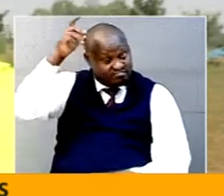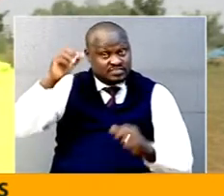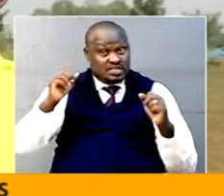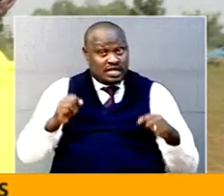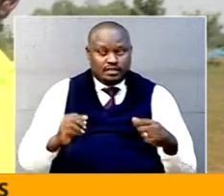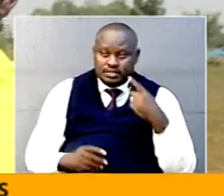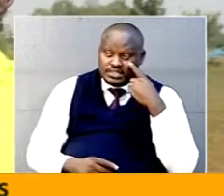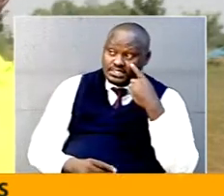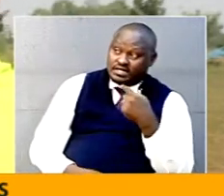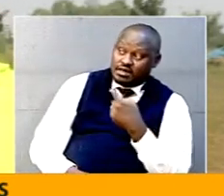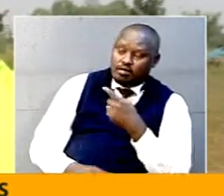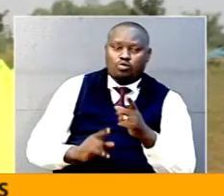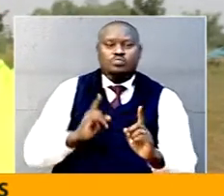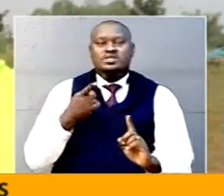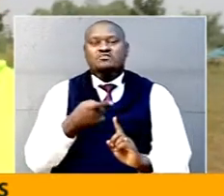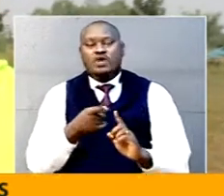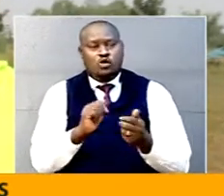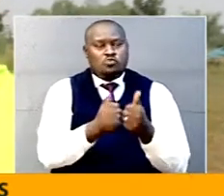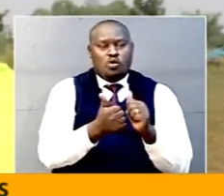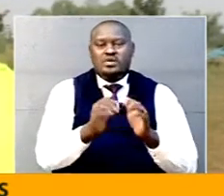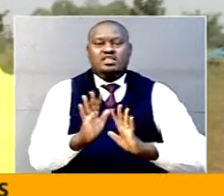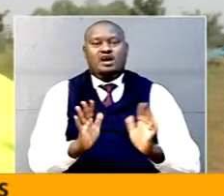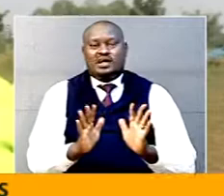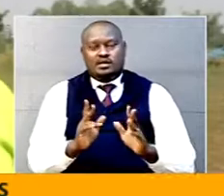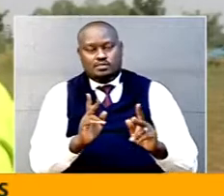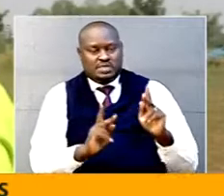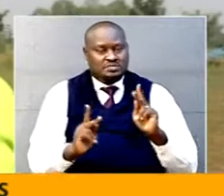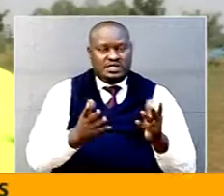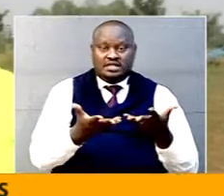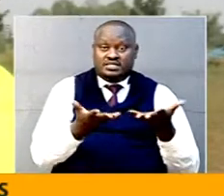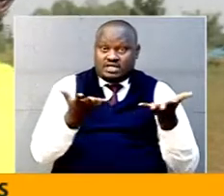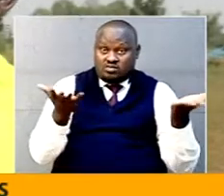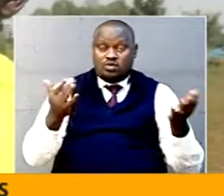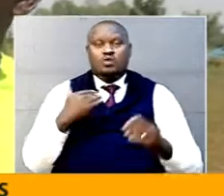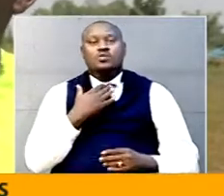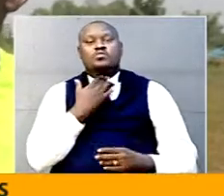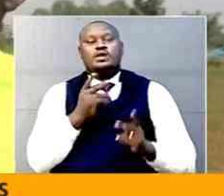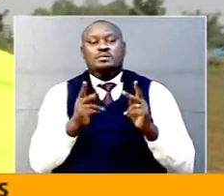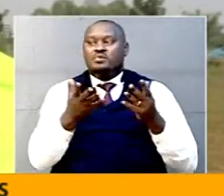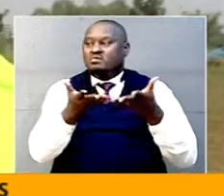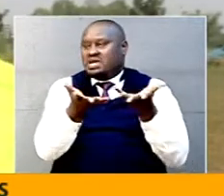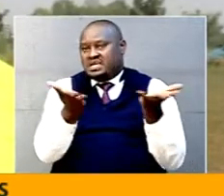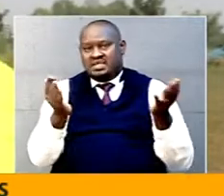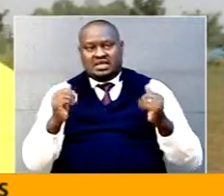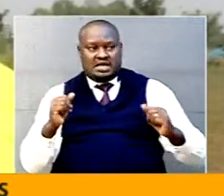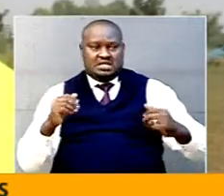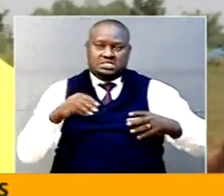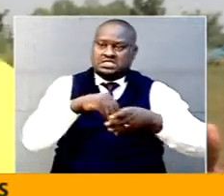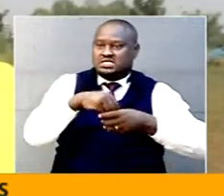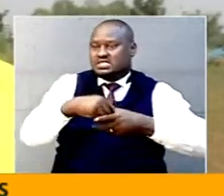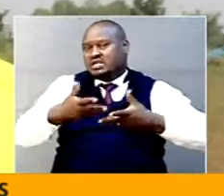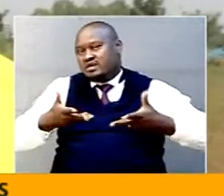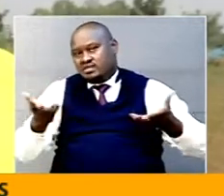is about participation, not competition. So we are giving everyone a chance to do whatever he or she can do, so